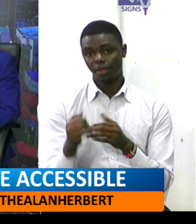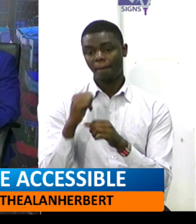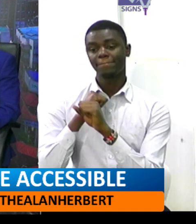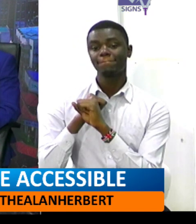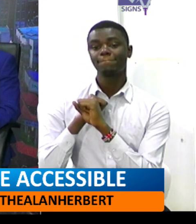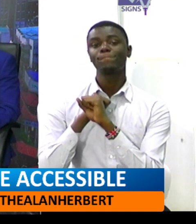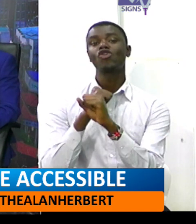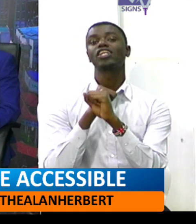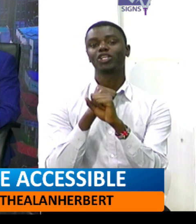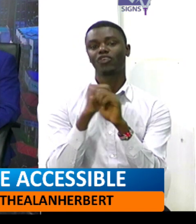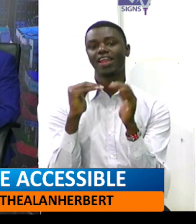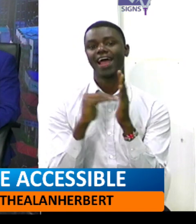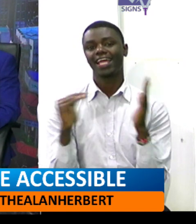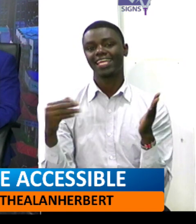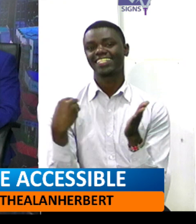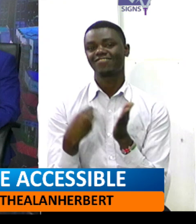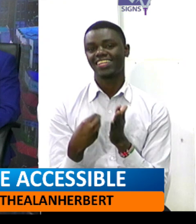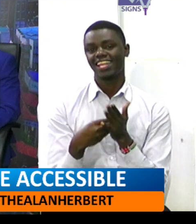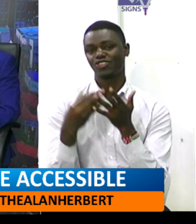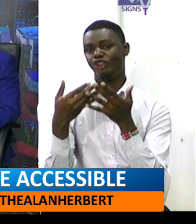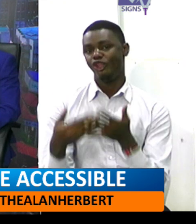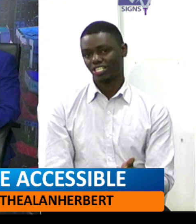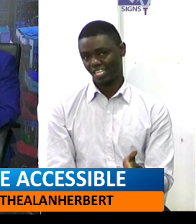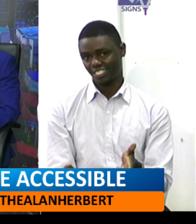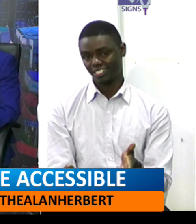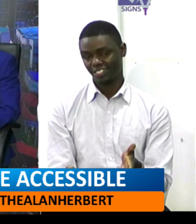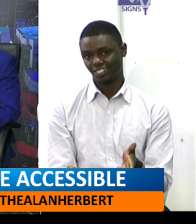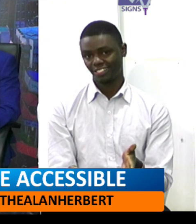protection against financial losses.